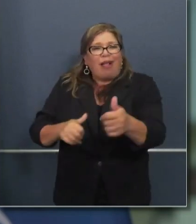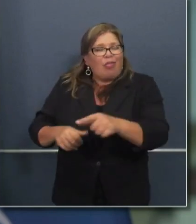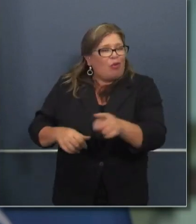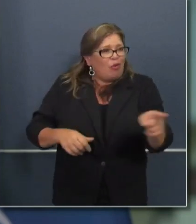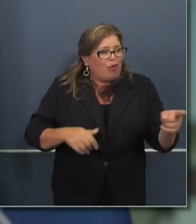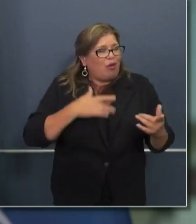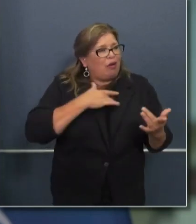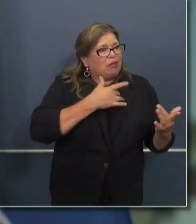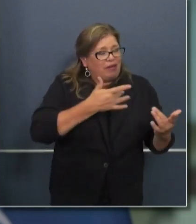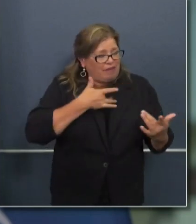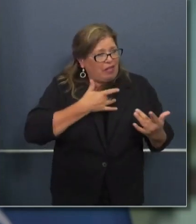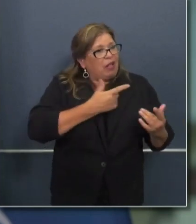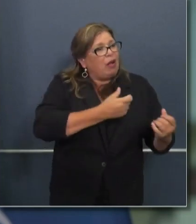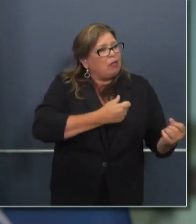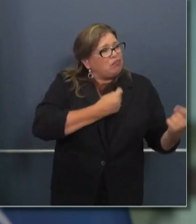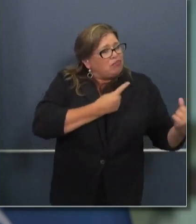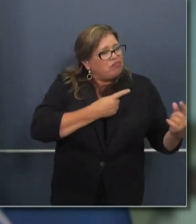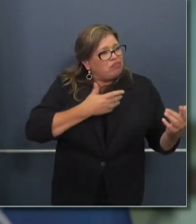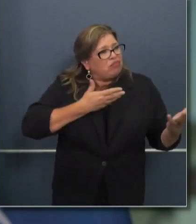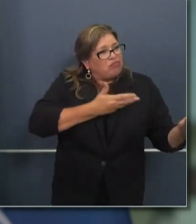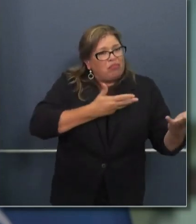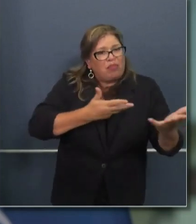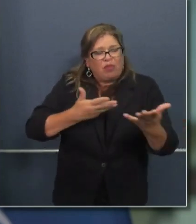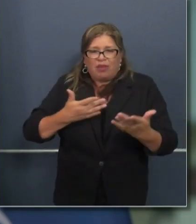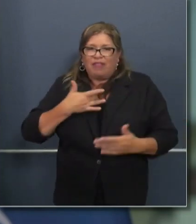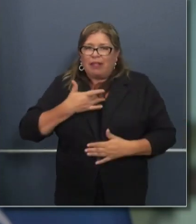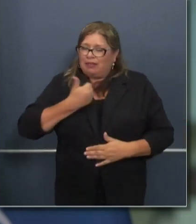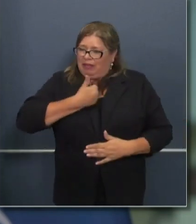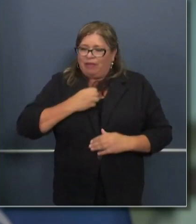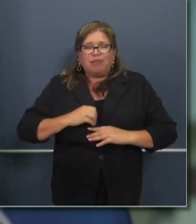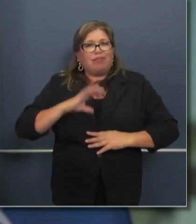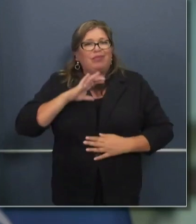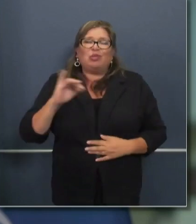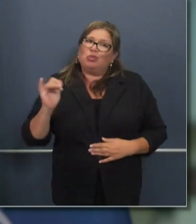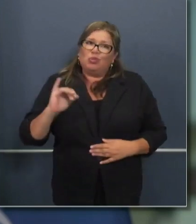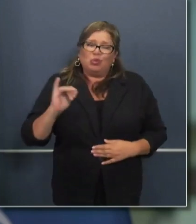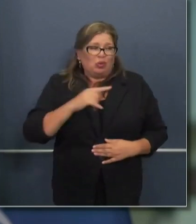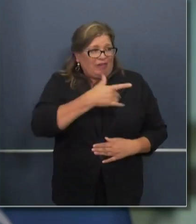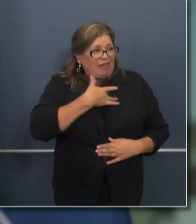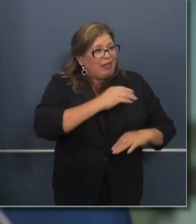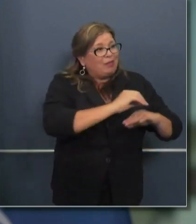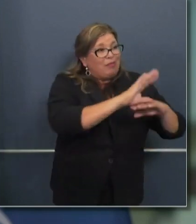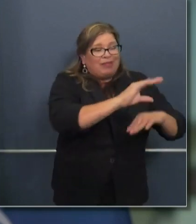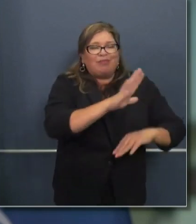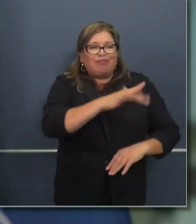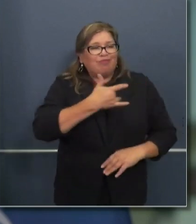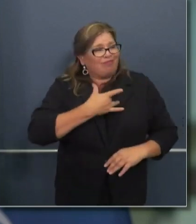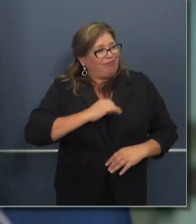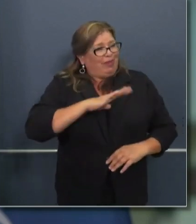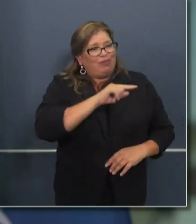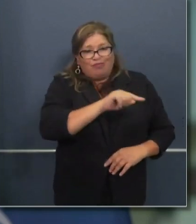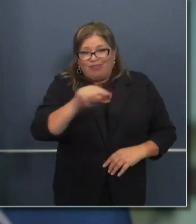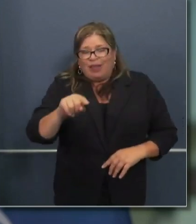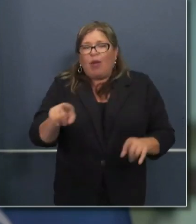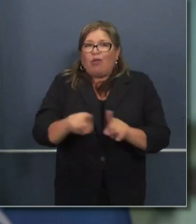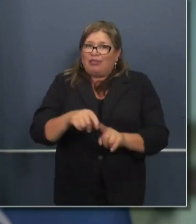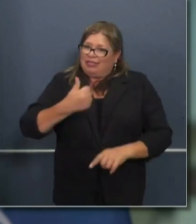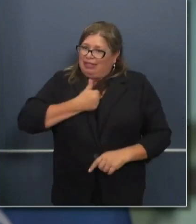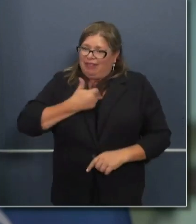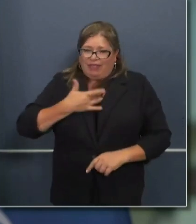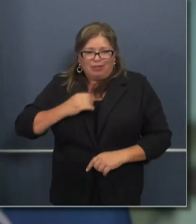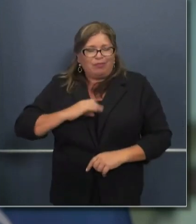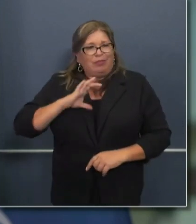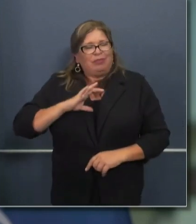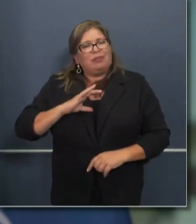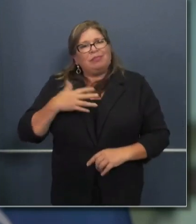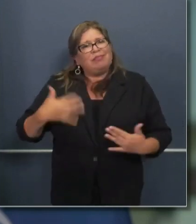again, I can't be more encouraging than your capacity to make a difference in other